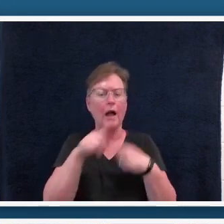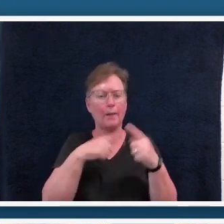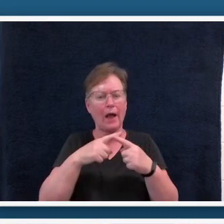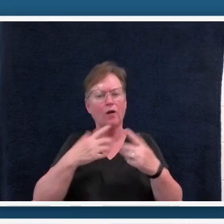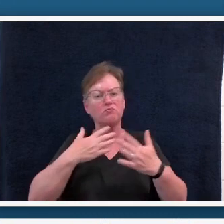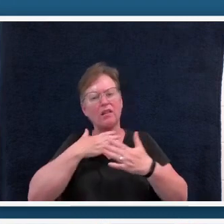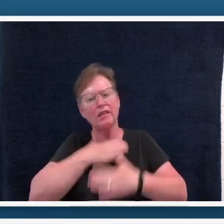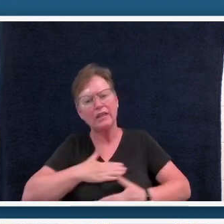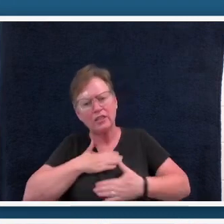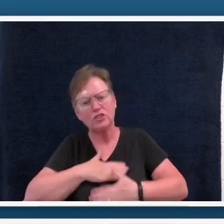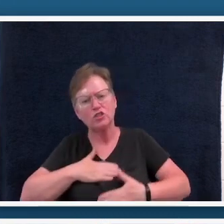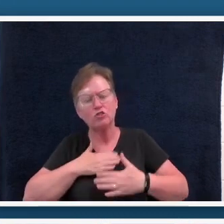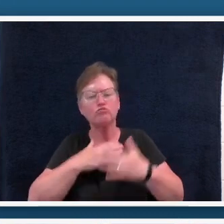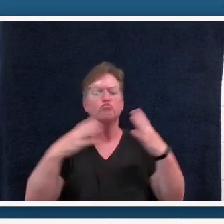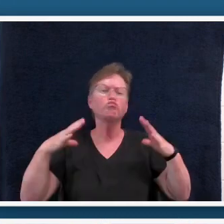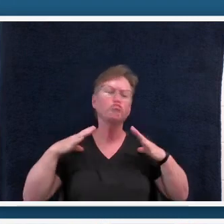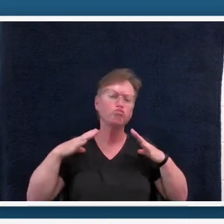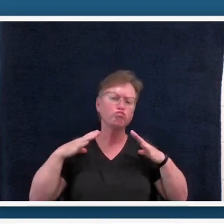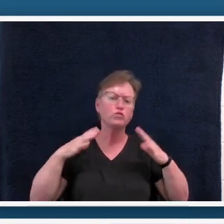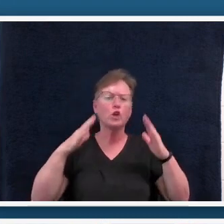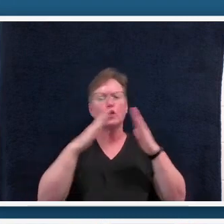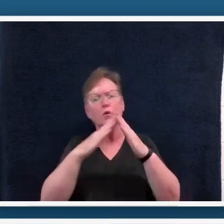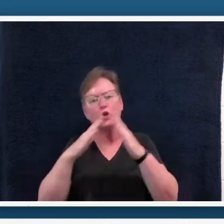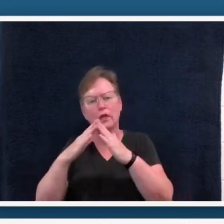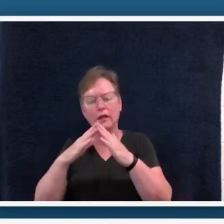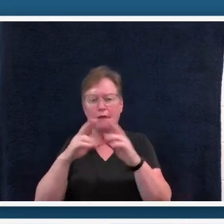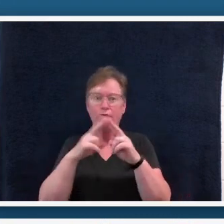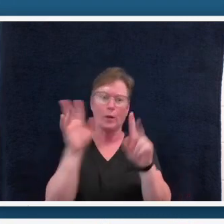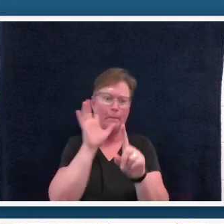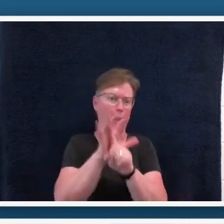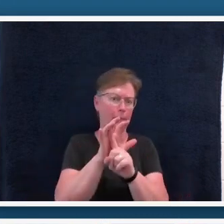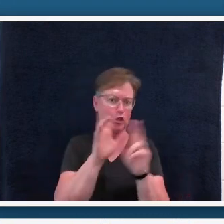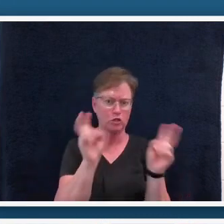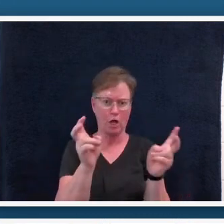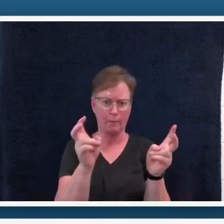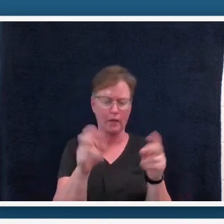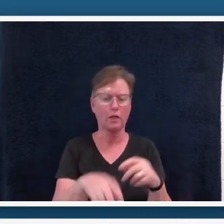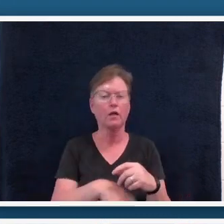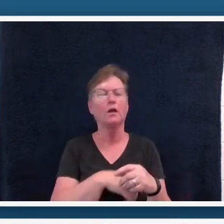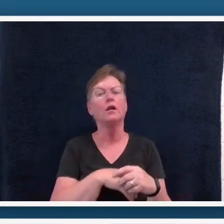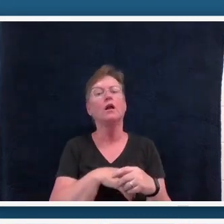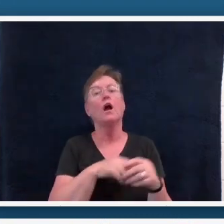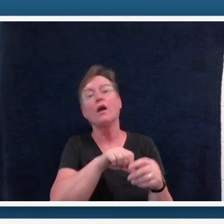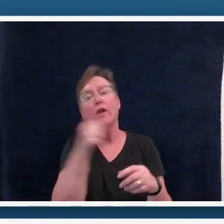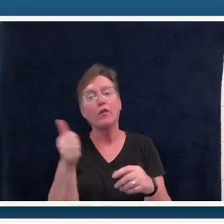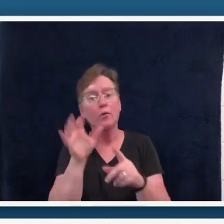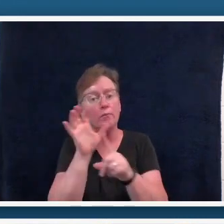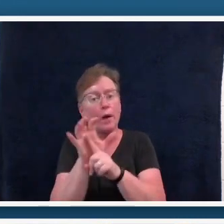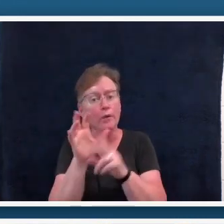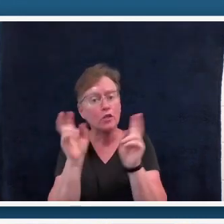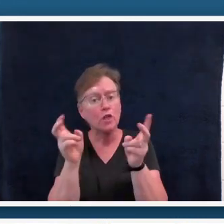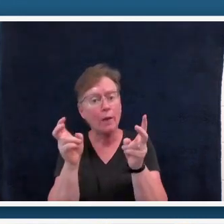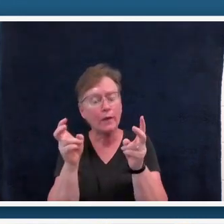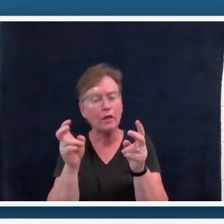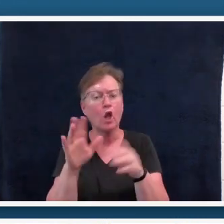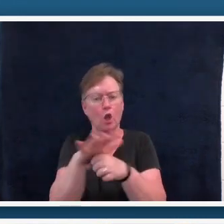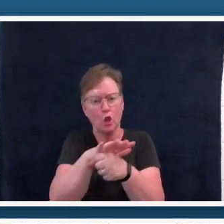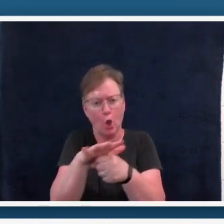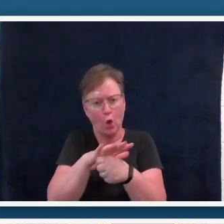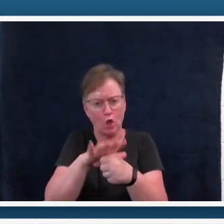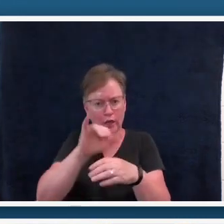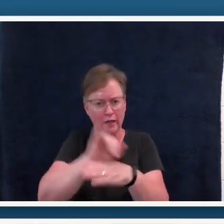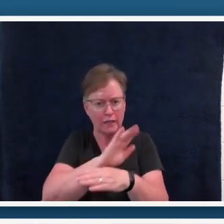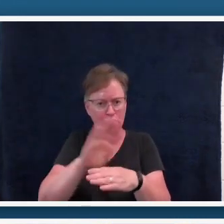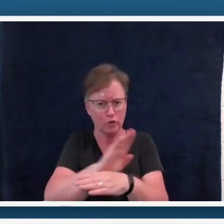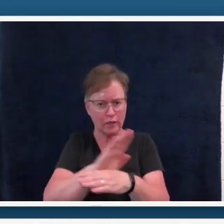popular topic for post office murals. Another major topic was local industry. So I'm going to show you 3 examples of this, and I'd like you to do the same